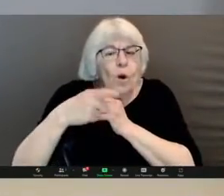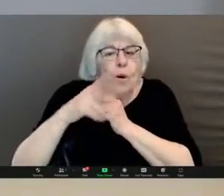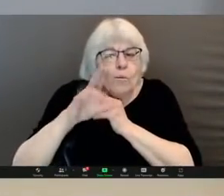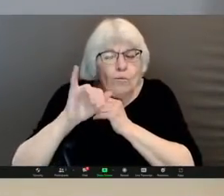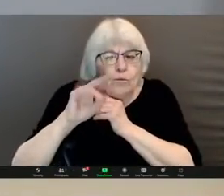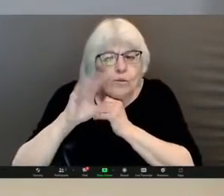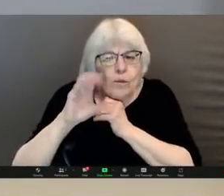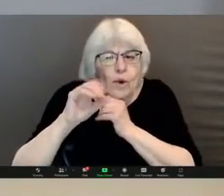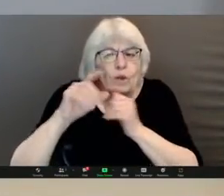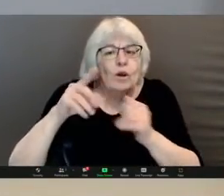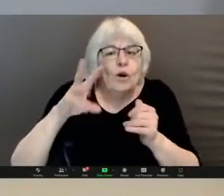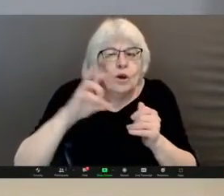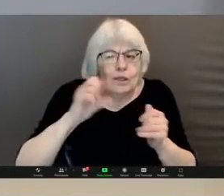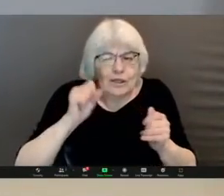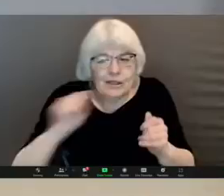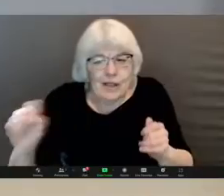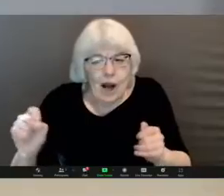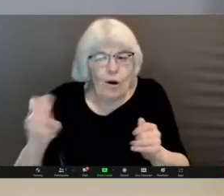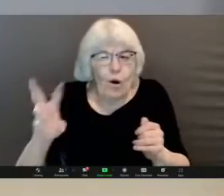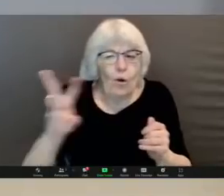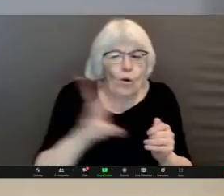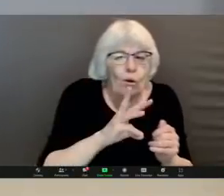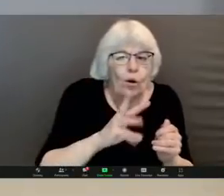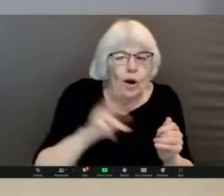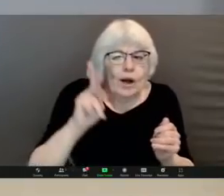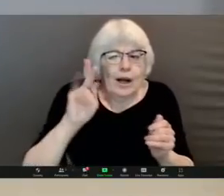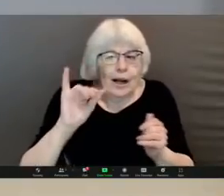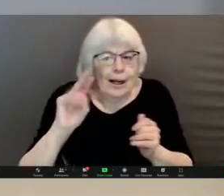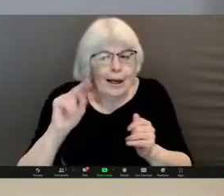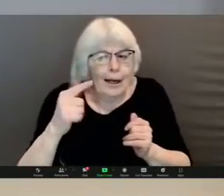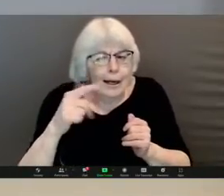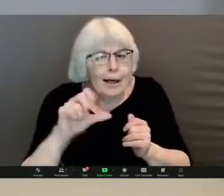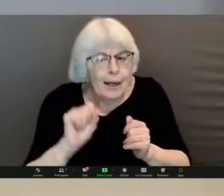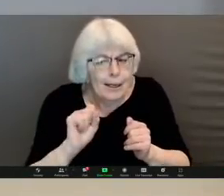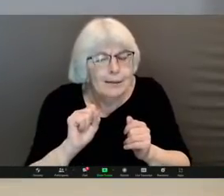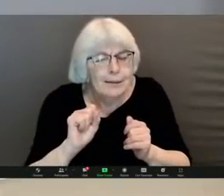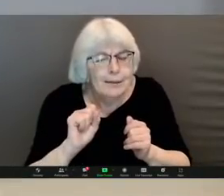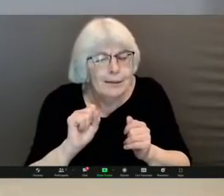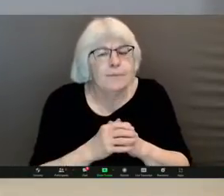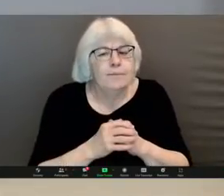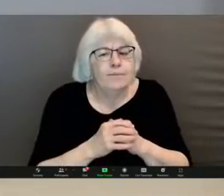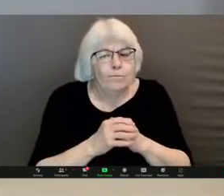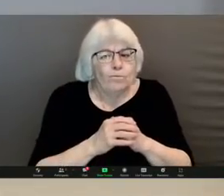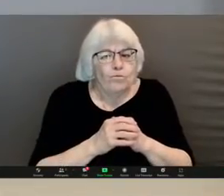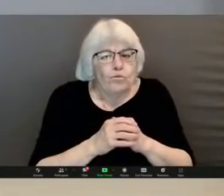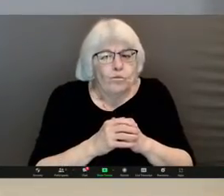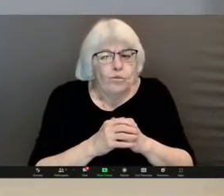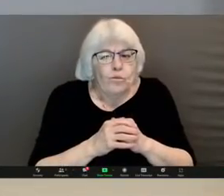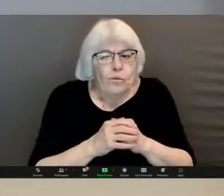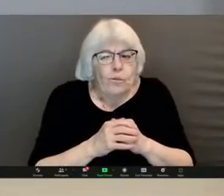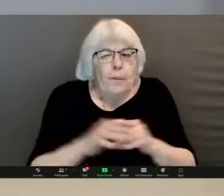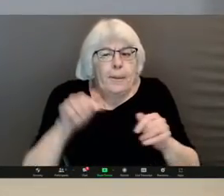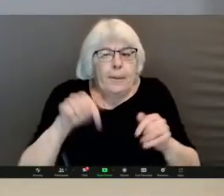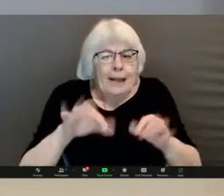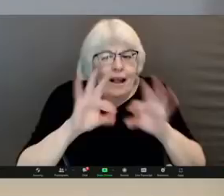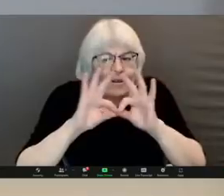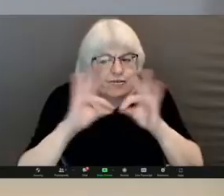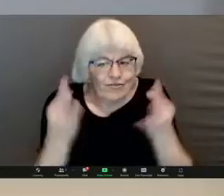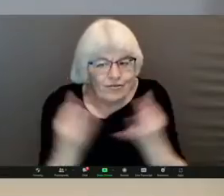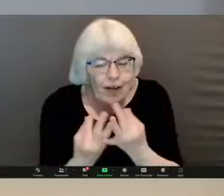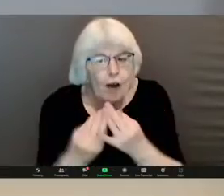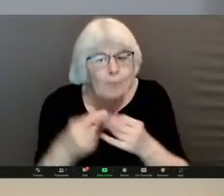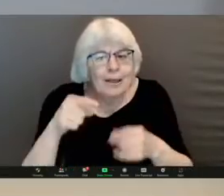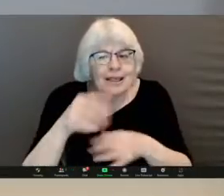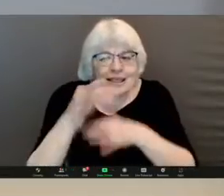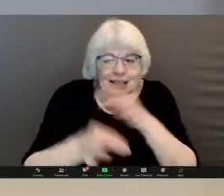parents to conduct an at-home screening test for COVID-19 if their child is showing any symptoms. And more details, I hope we'll be